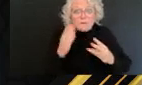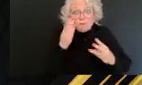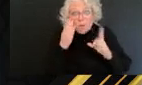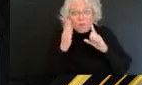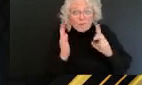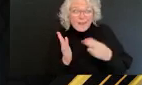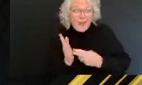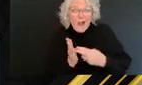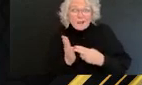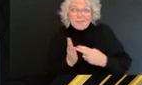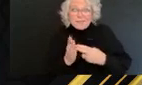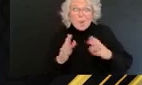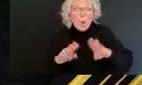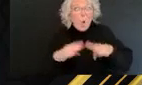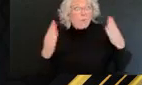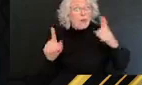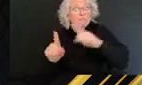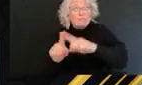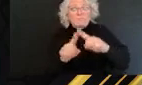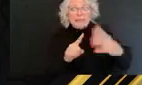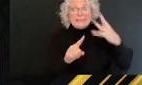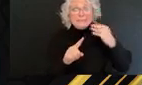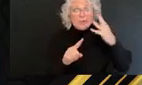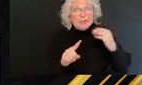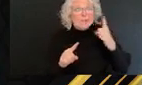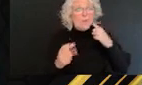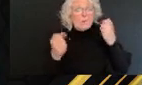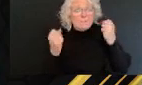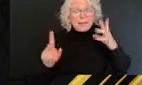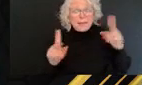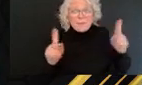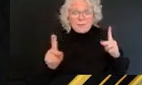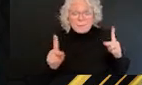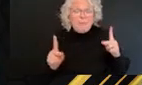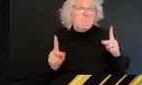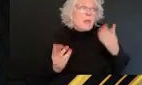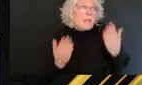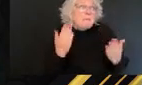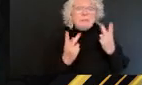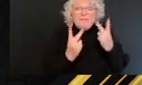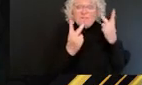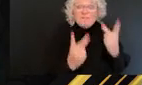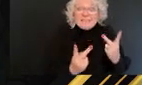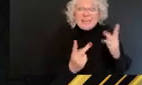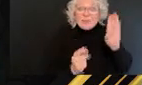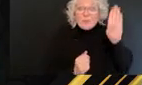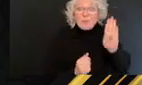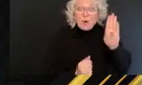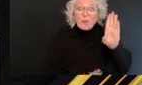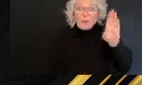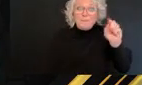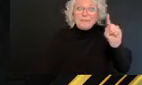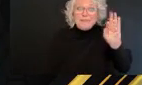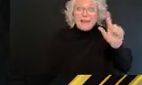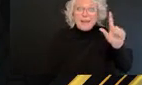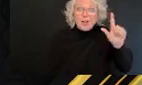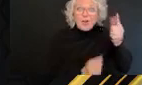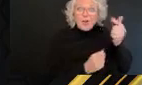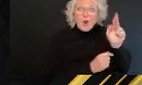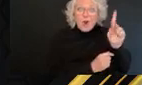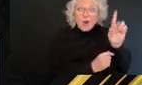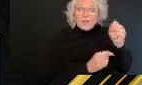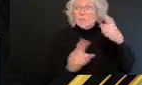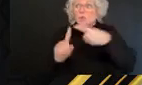has opened up quality experiences for so many, from people visiting the Brooklyn Botanical Gardens to